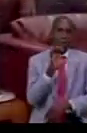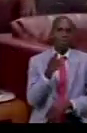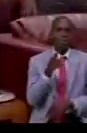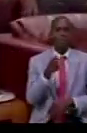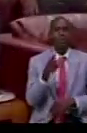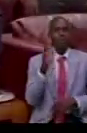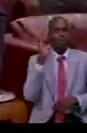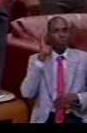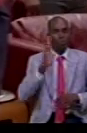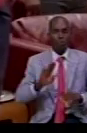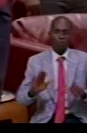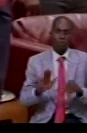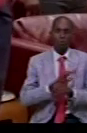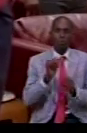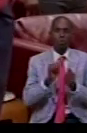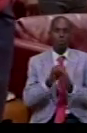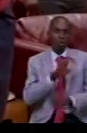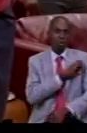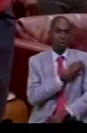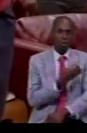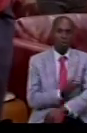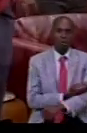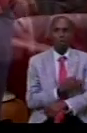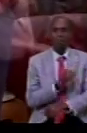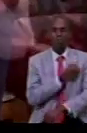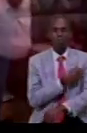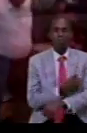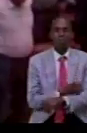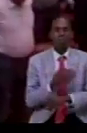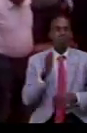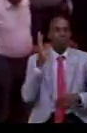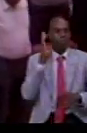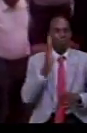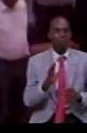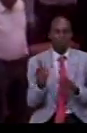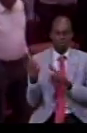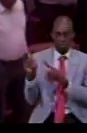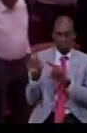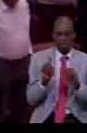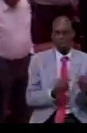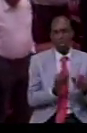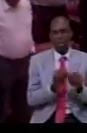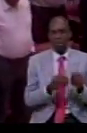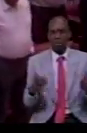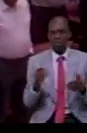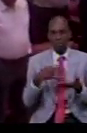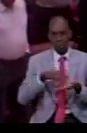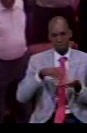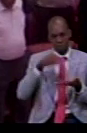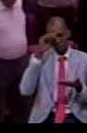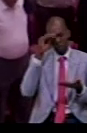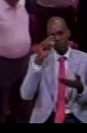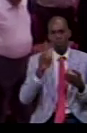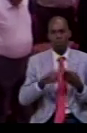you. Everything we have heard, the Lord will translate everything to your personal experience.